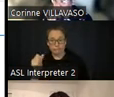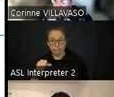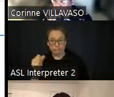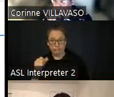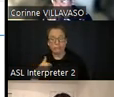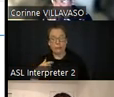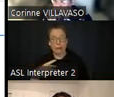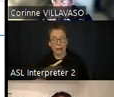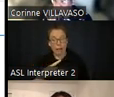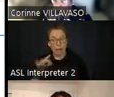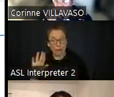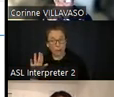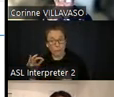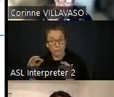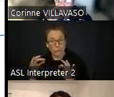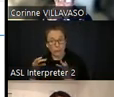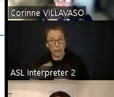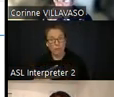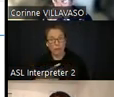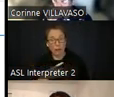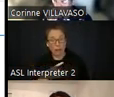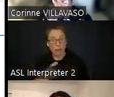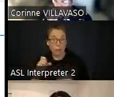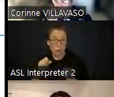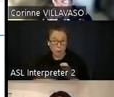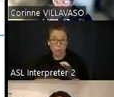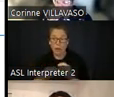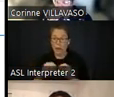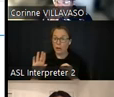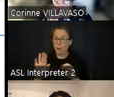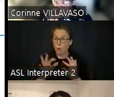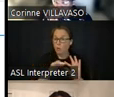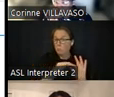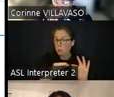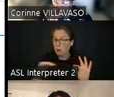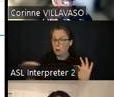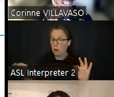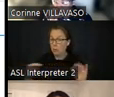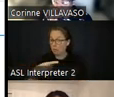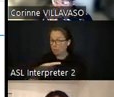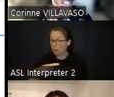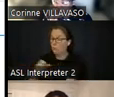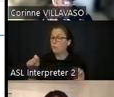I do like that feedback, and we can also include some of that language on here that we would like to see.